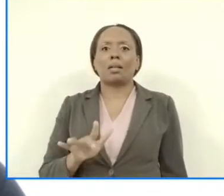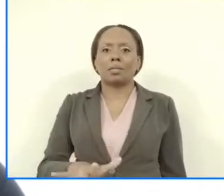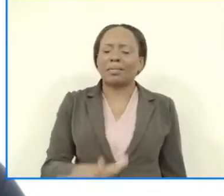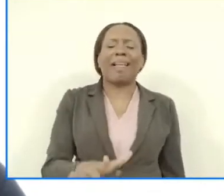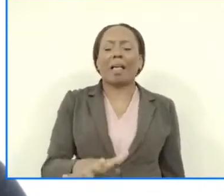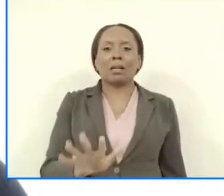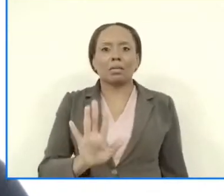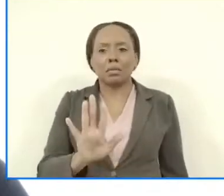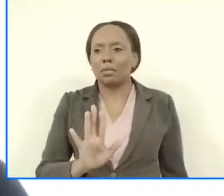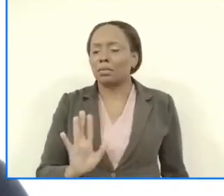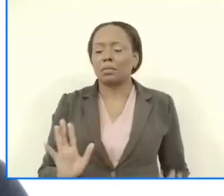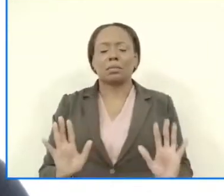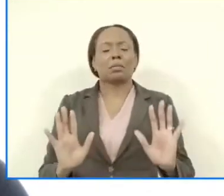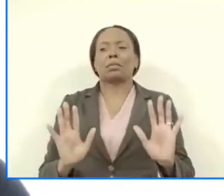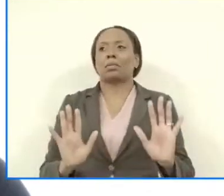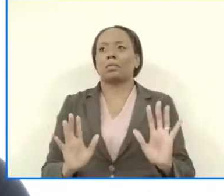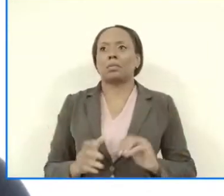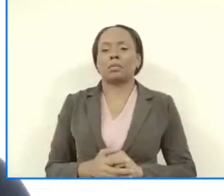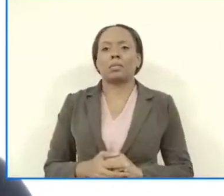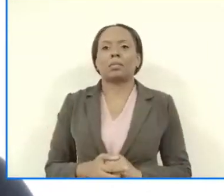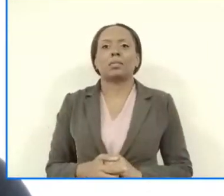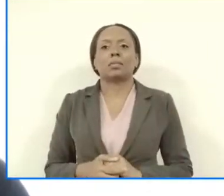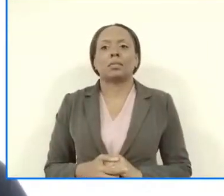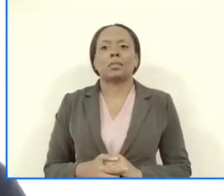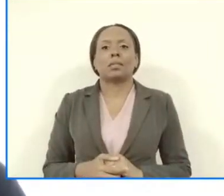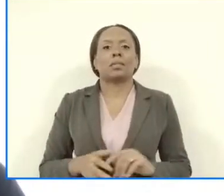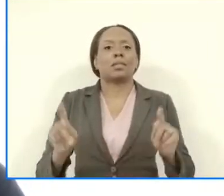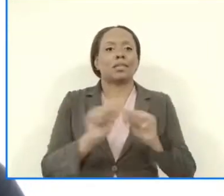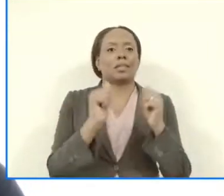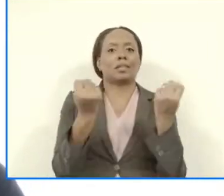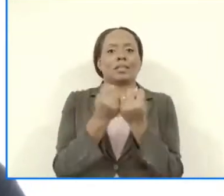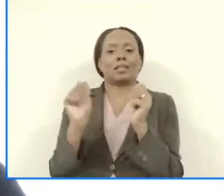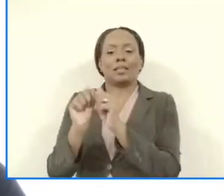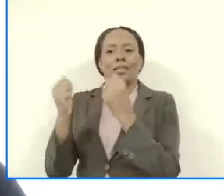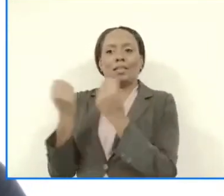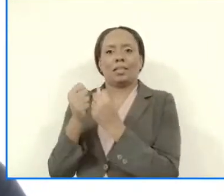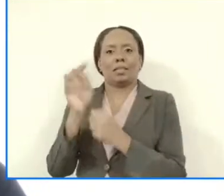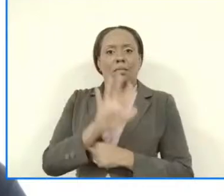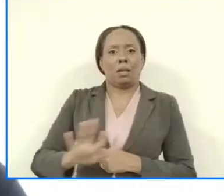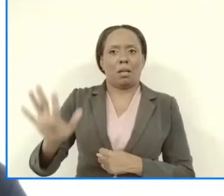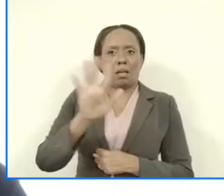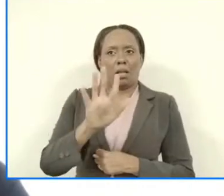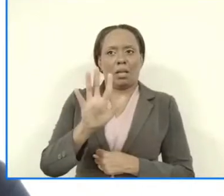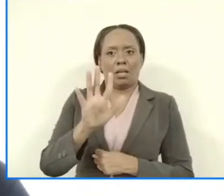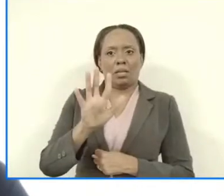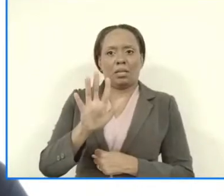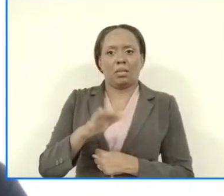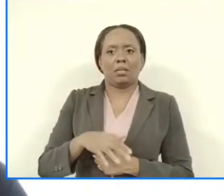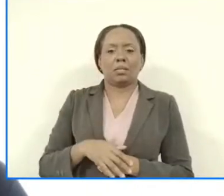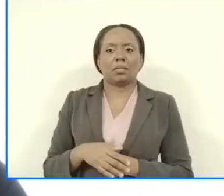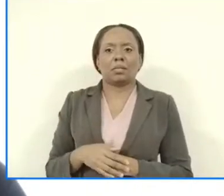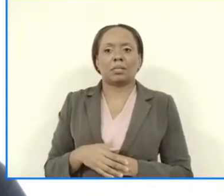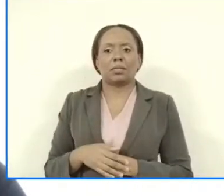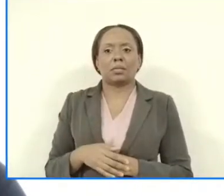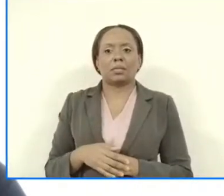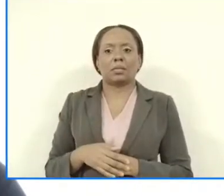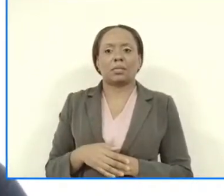necessary precautions. And in terms of the crews across the island, want to also encourage the public to